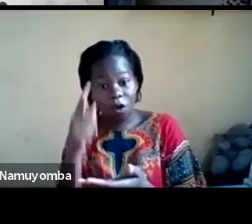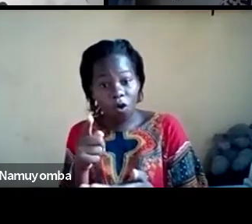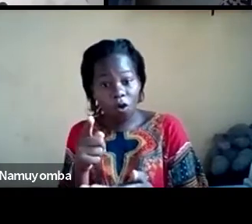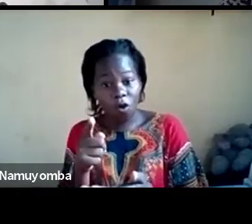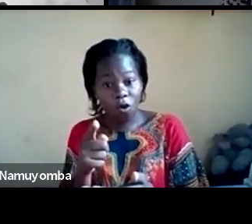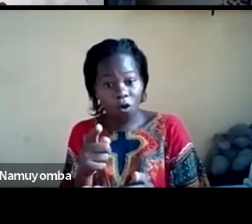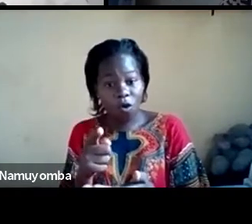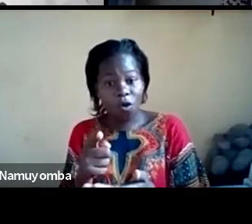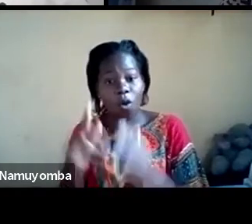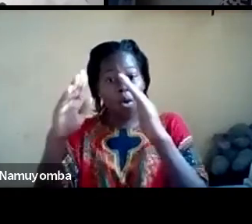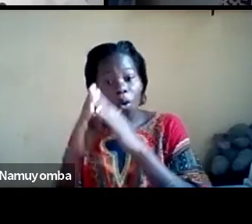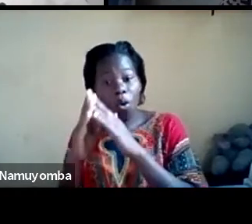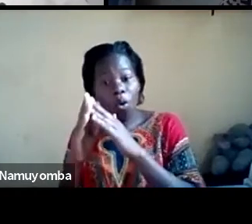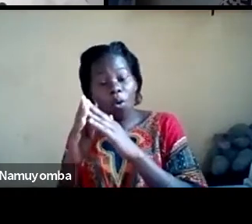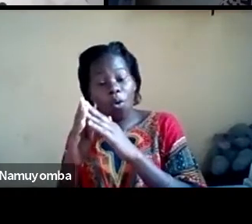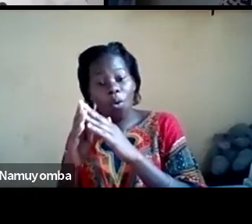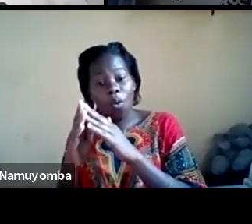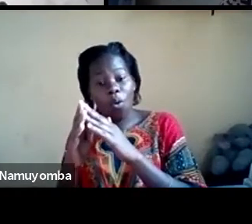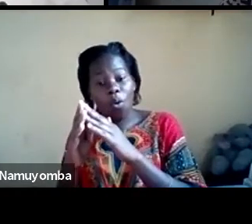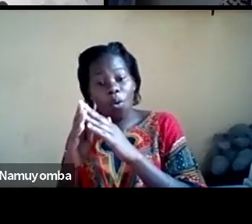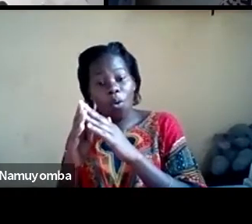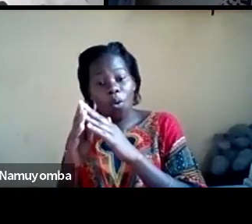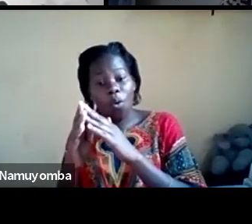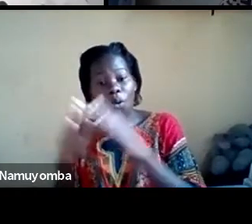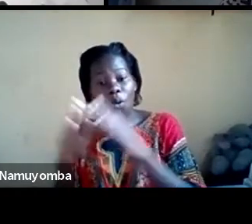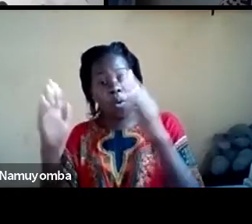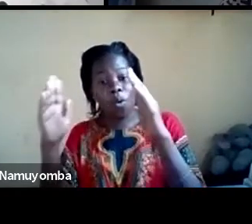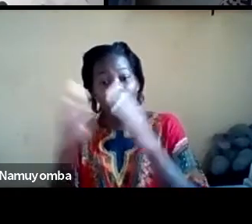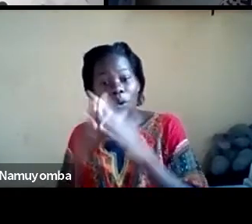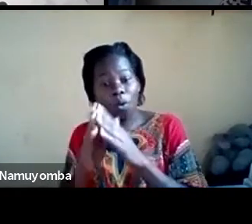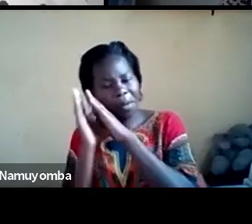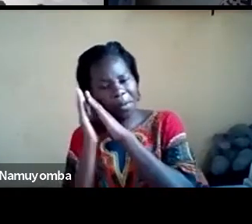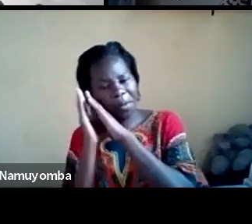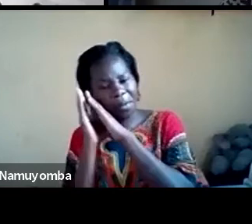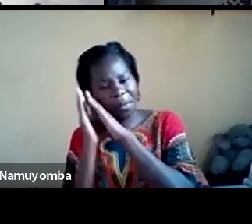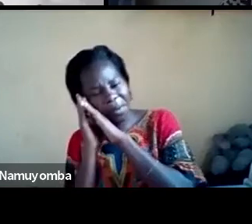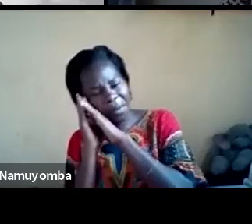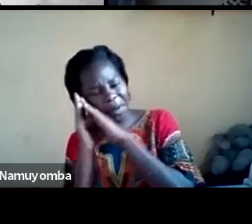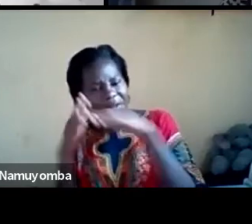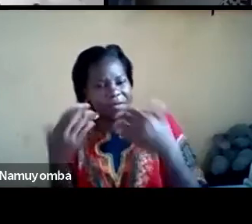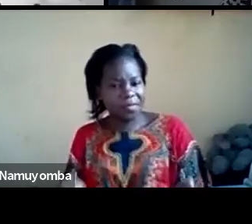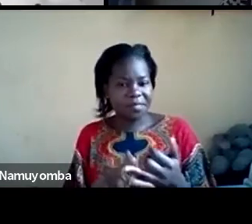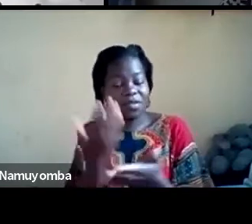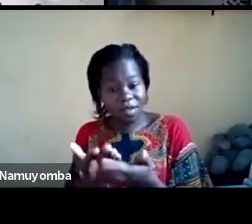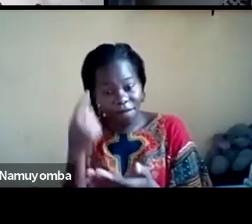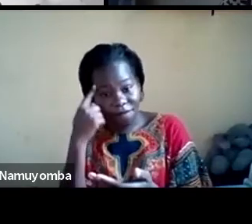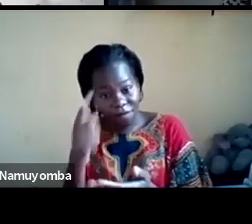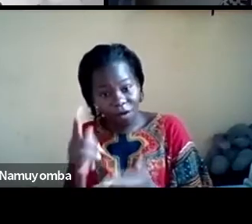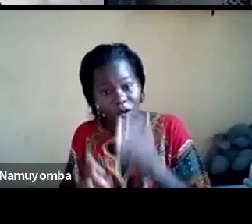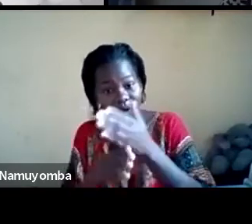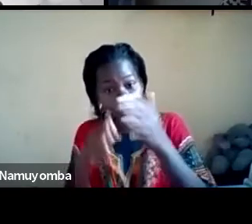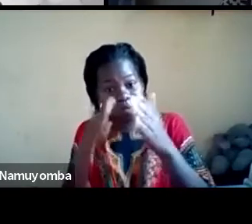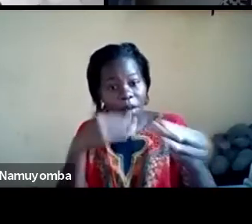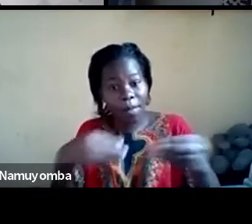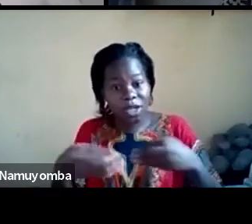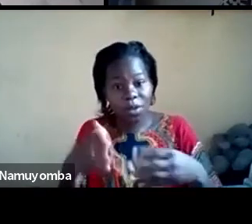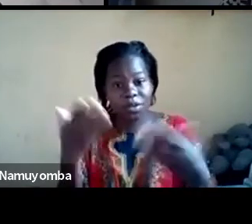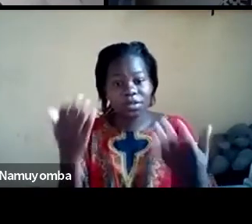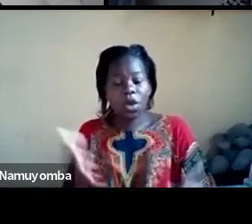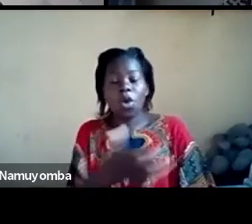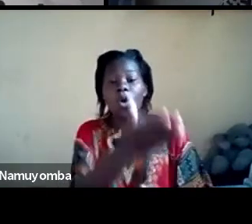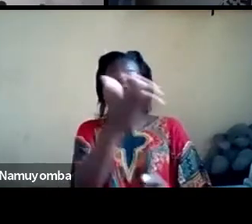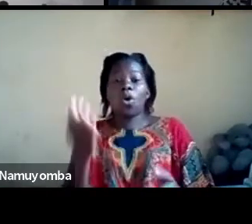residential accommodation, increased demands for construction materials. All these are opportunities that you